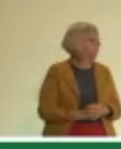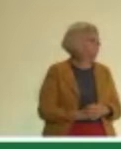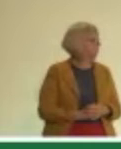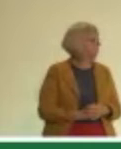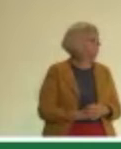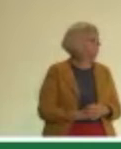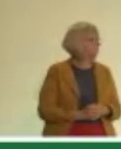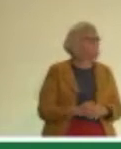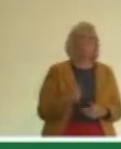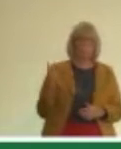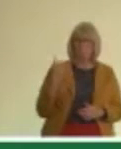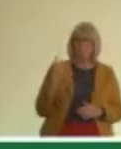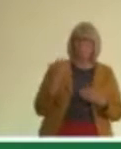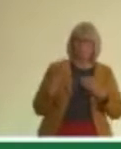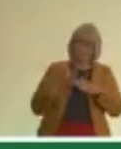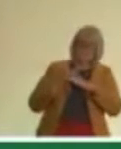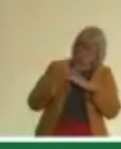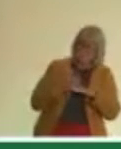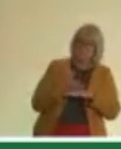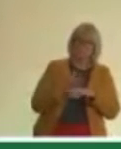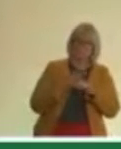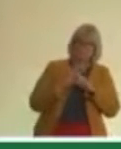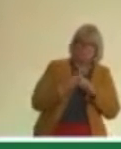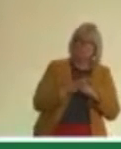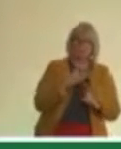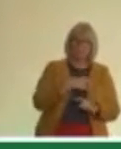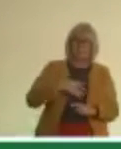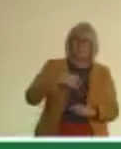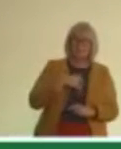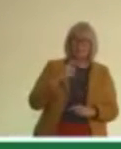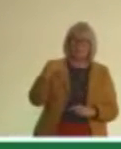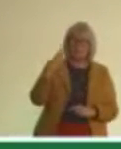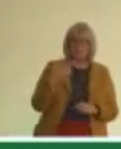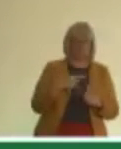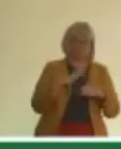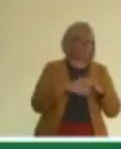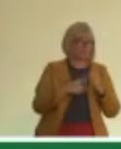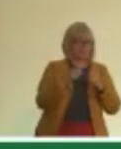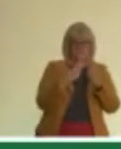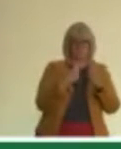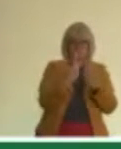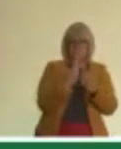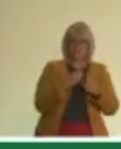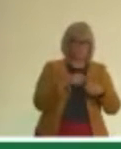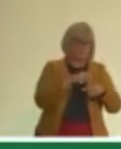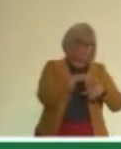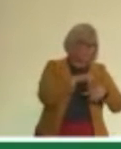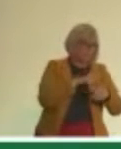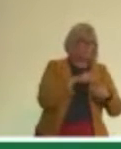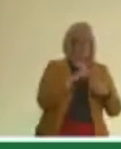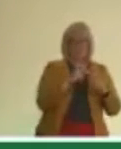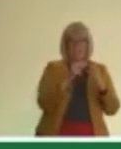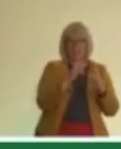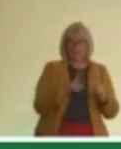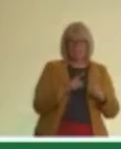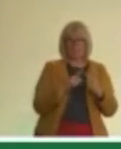We've been working hard, pushing the Mayor of London on a whole range of issues, from policing to housing. I have chaired the Environment Committee for the last couple of